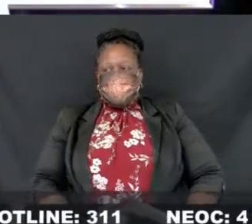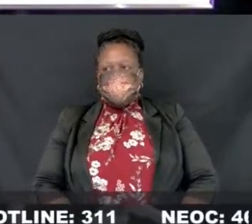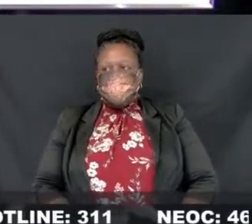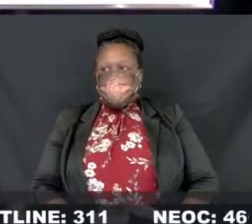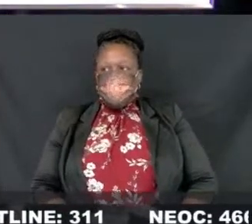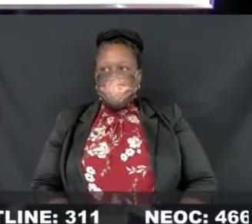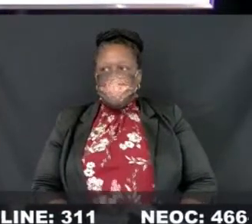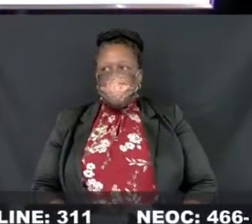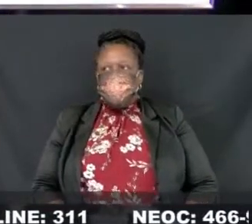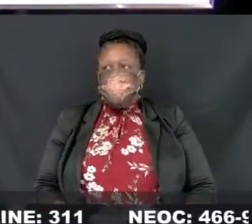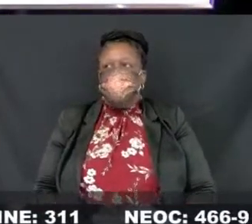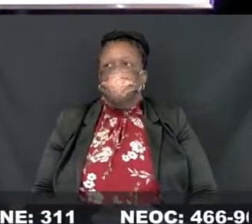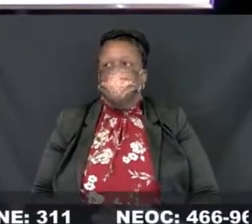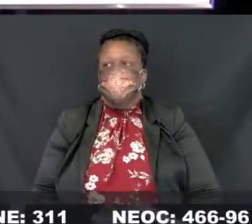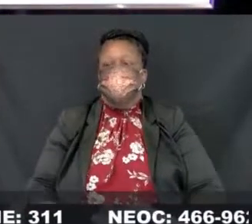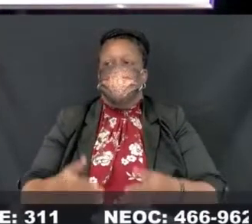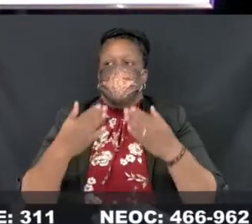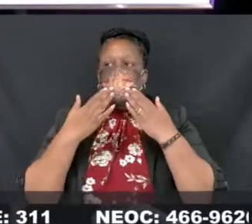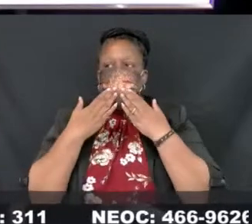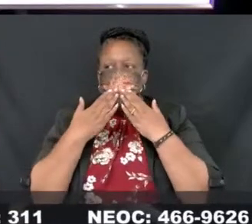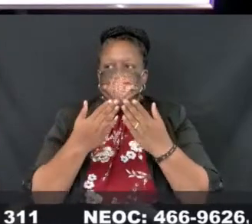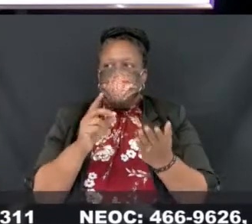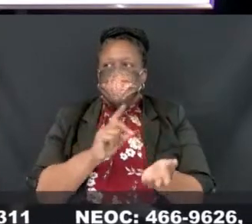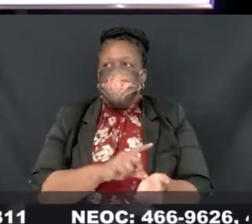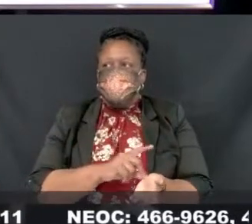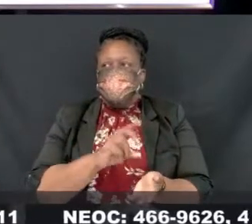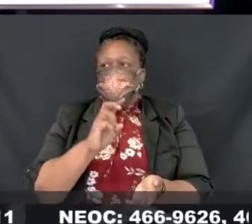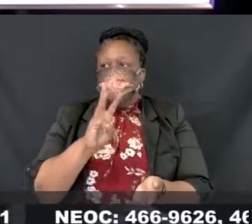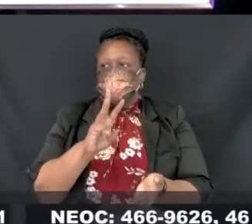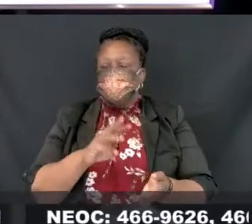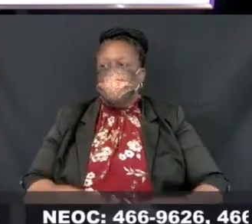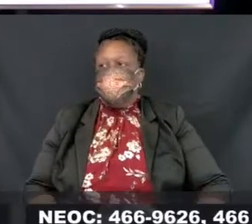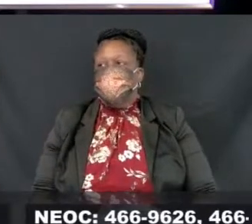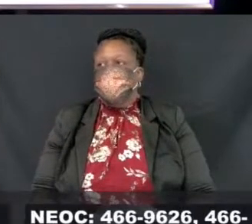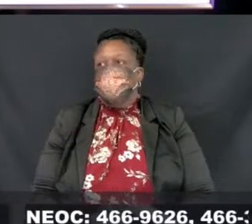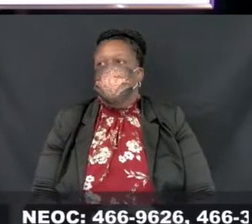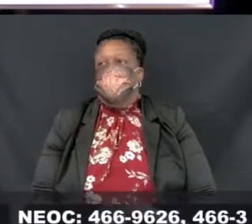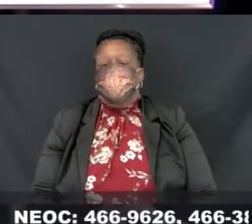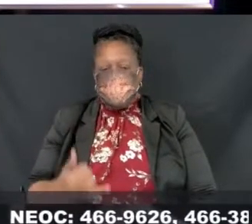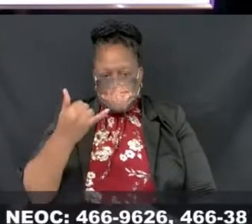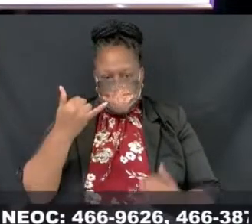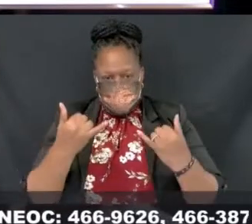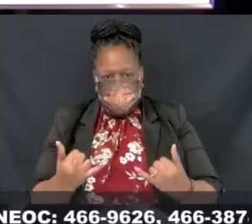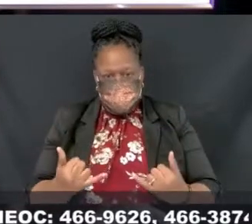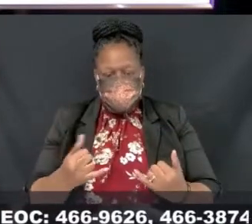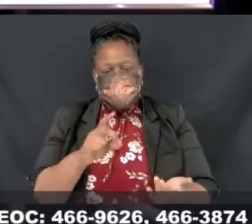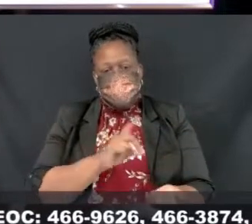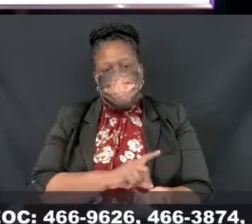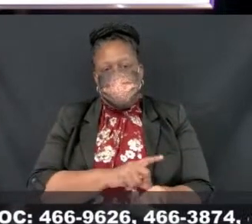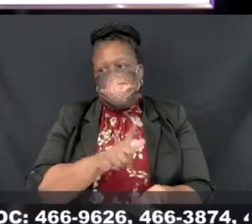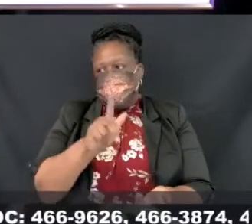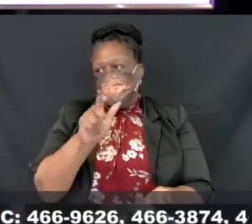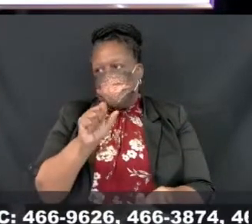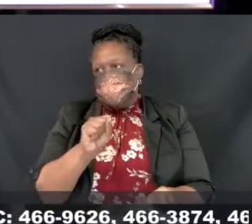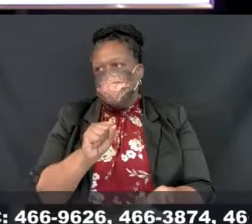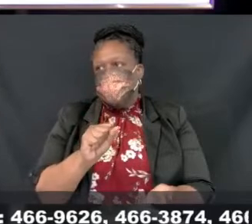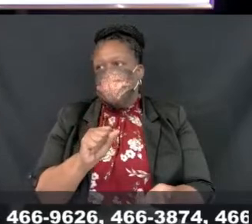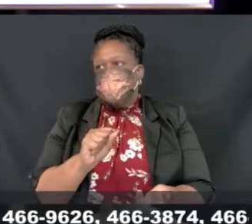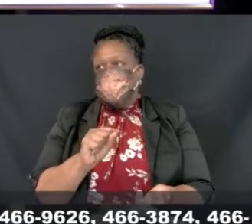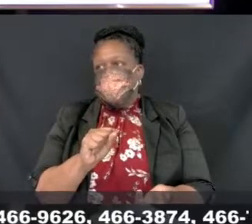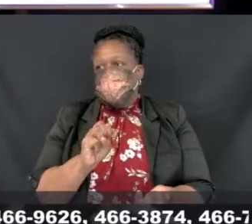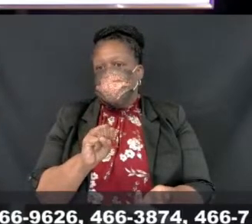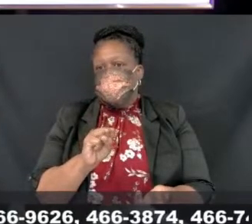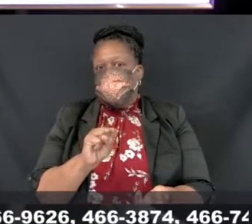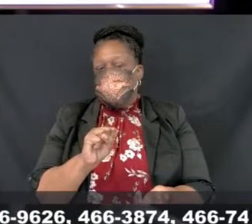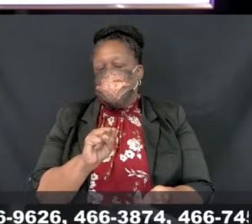Thank you very much, Dr. Wilkinson. I now invite our Chief Medical Officer, Dr. Hazel Laws, to give